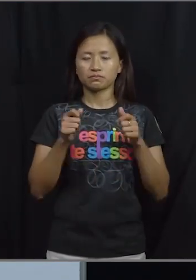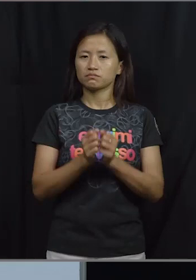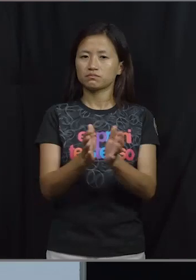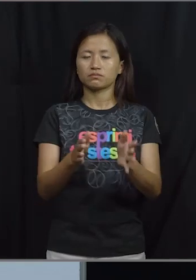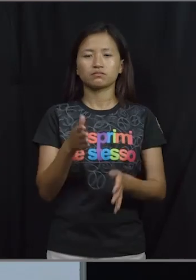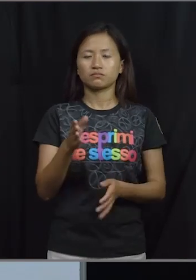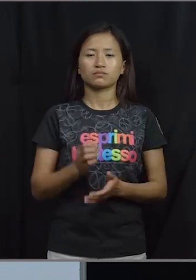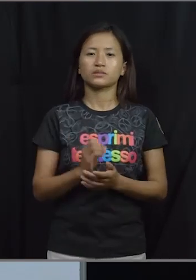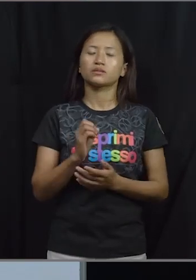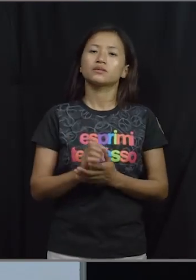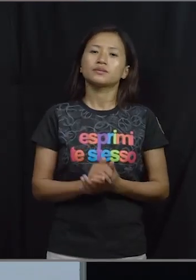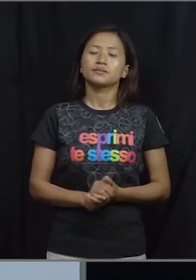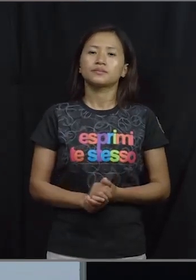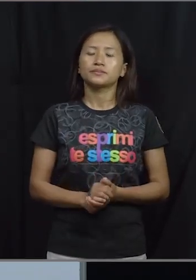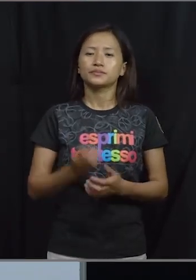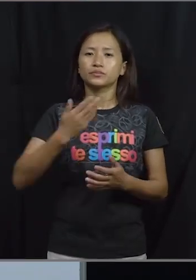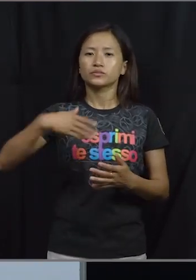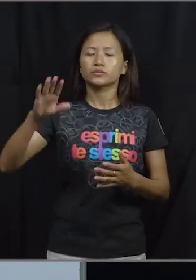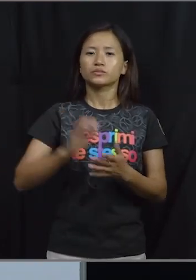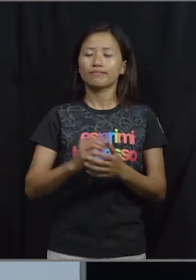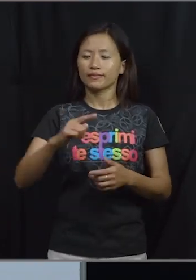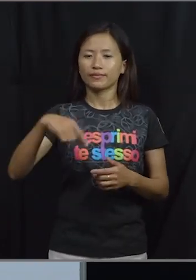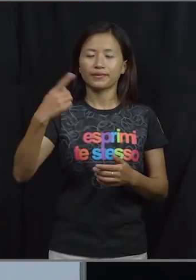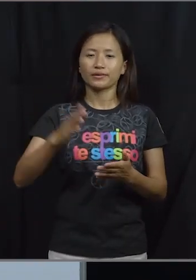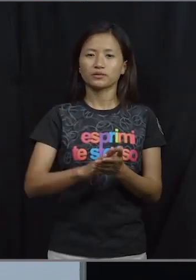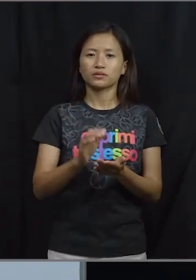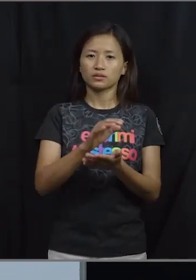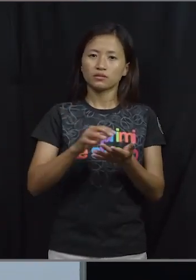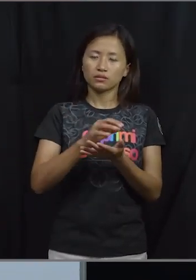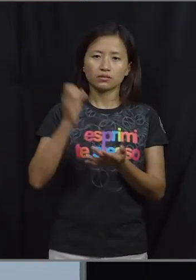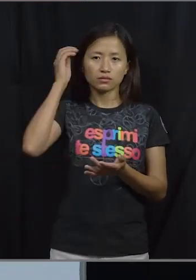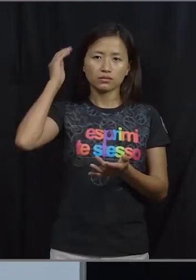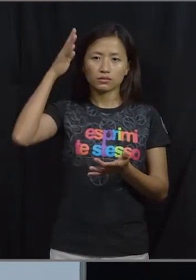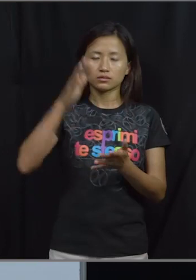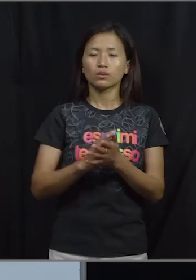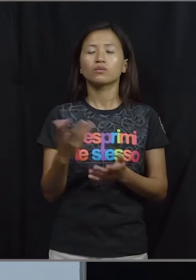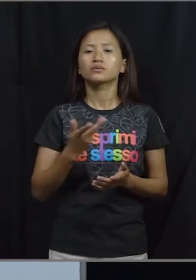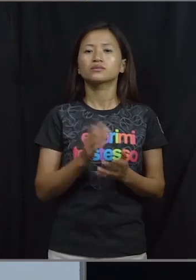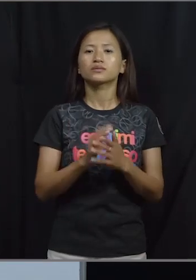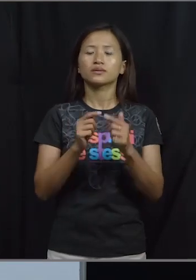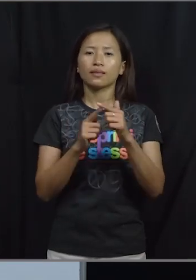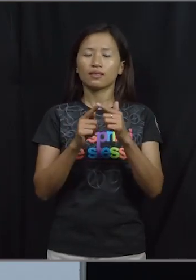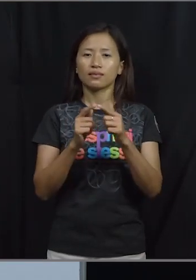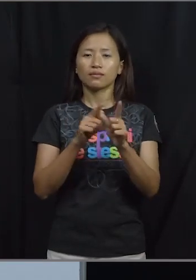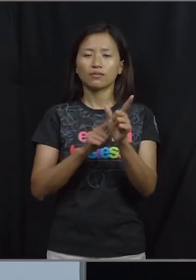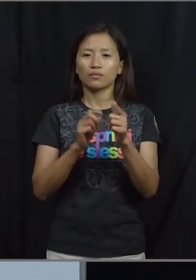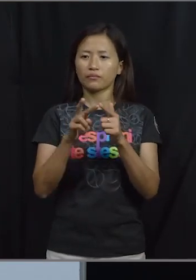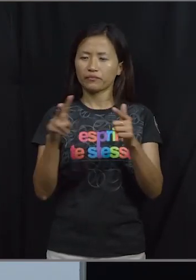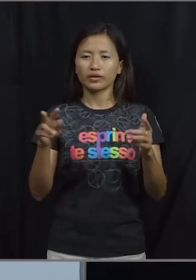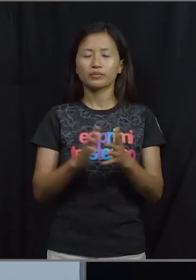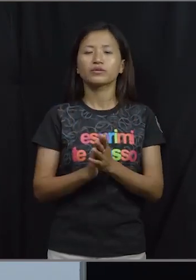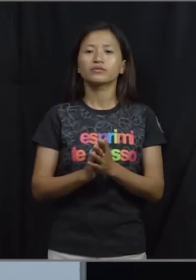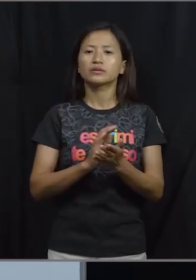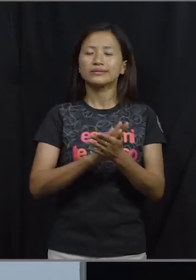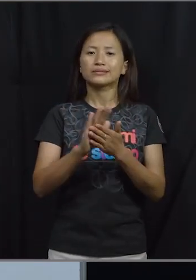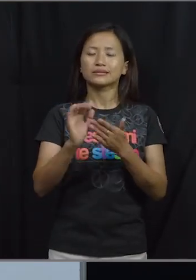occur. So now going into the next concept, what are the types of hereditary? So there